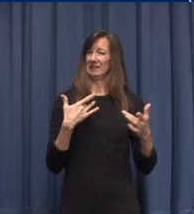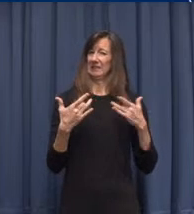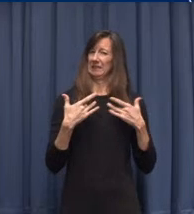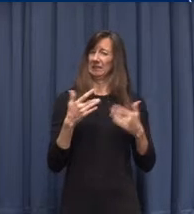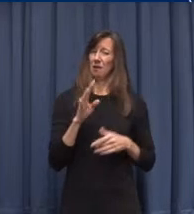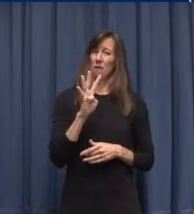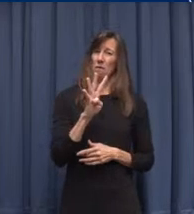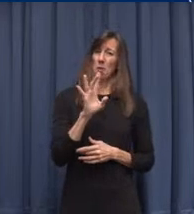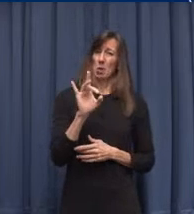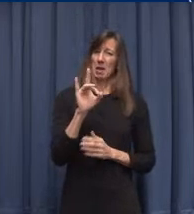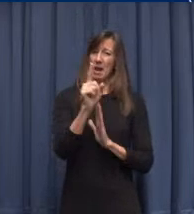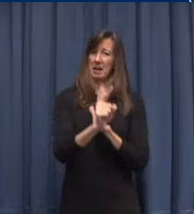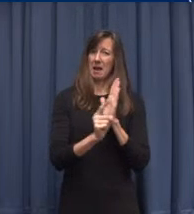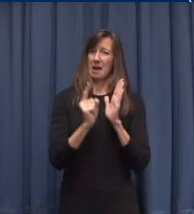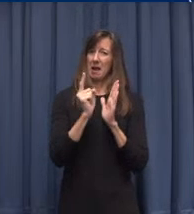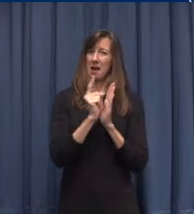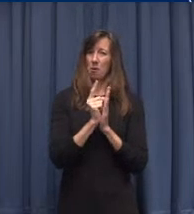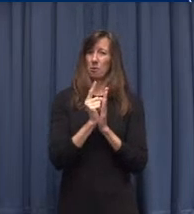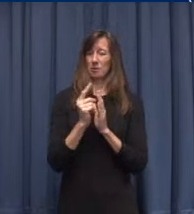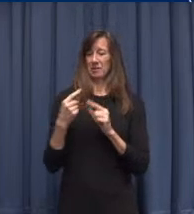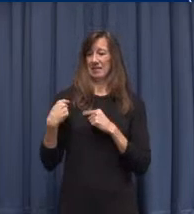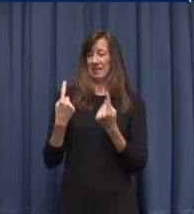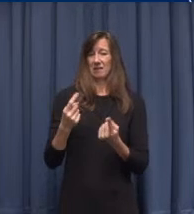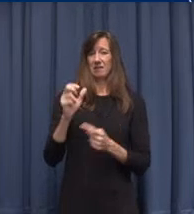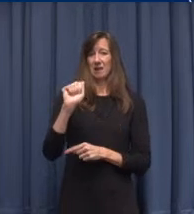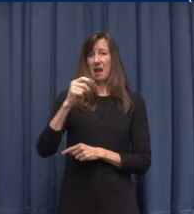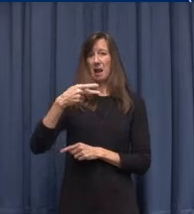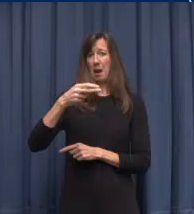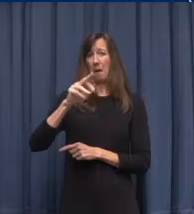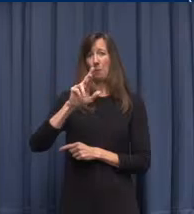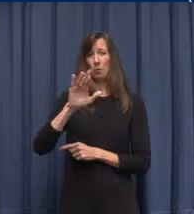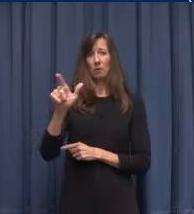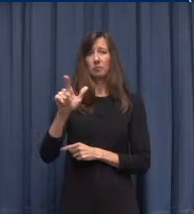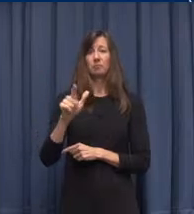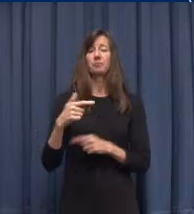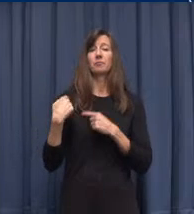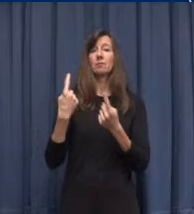since April. So in the last 48 hours, we have tested